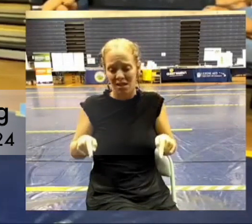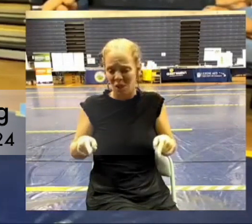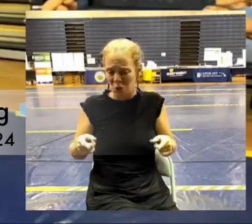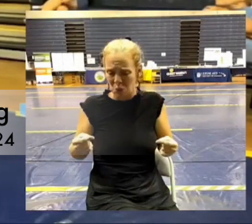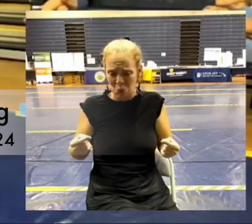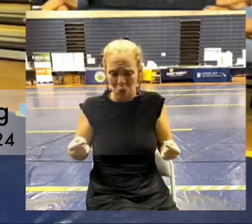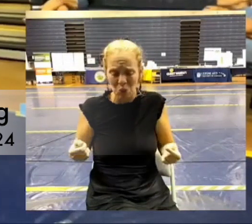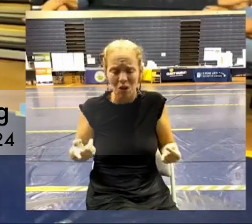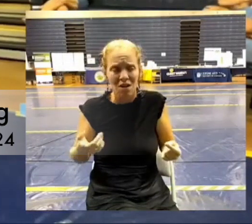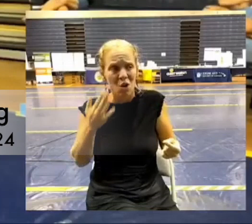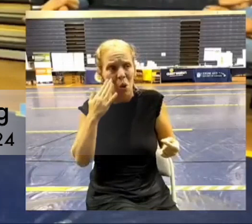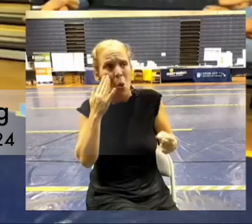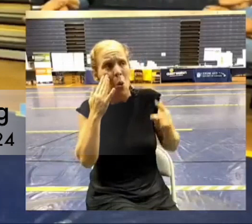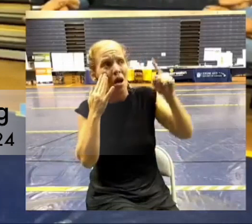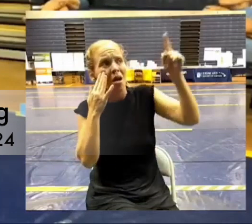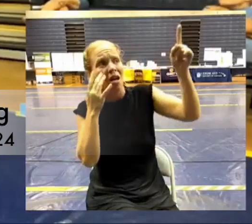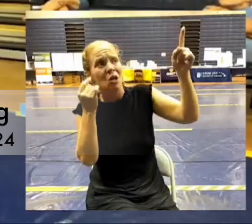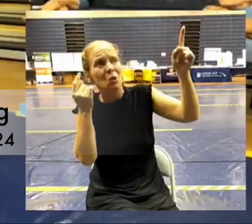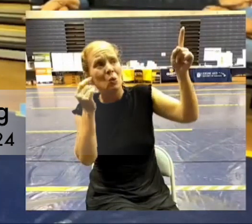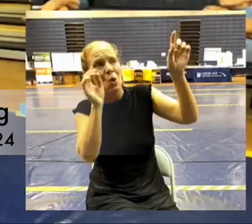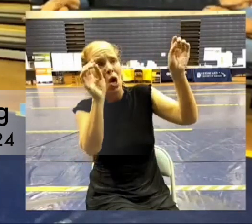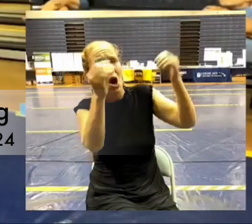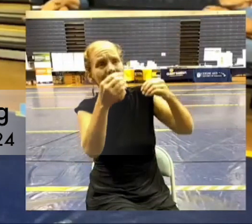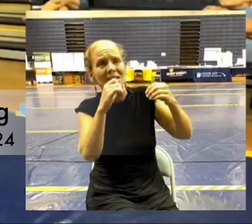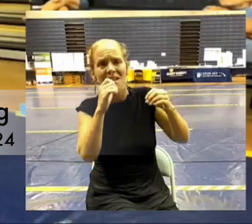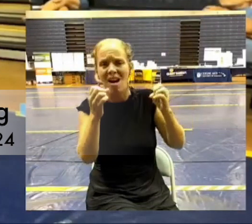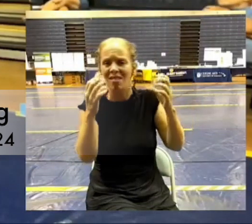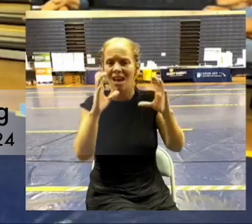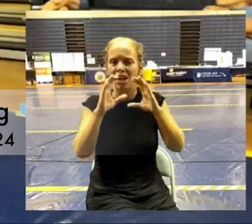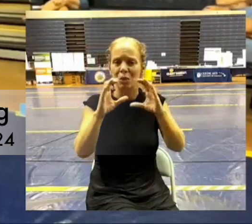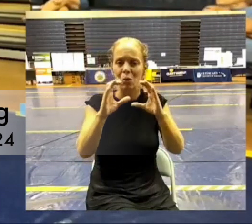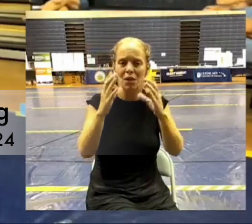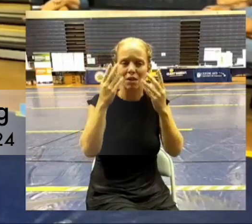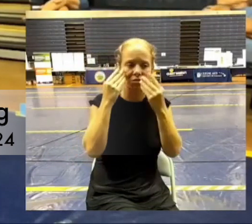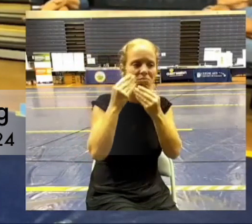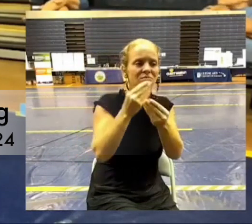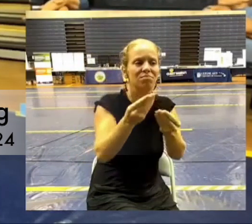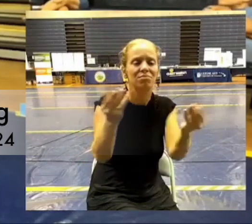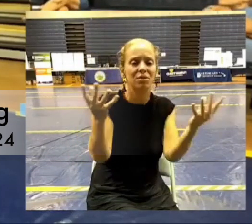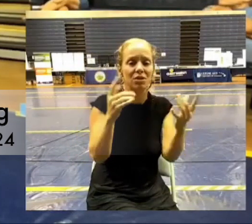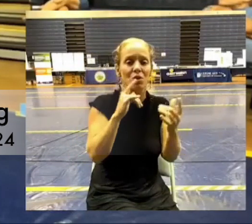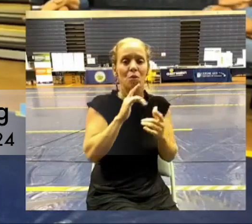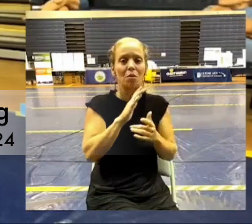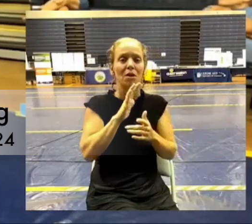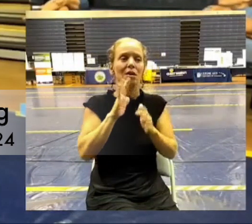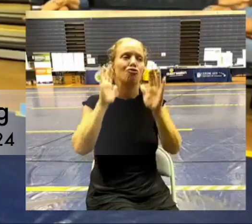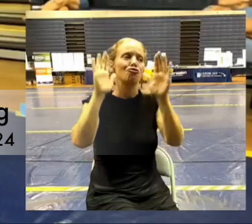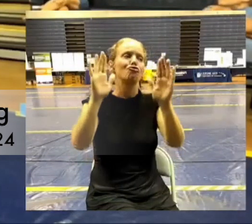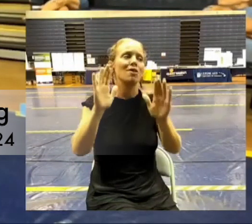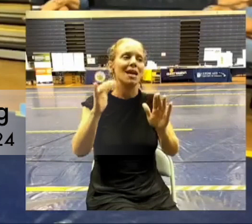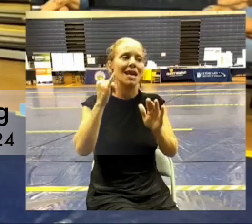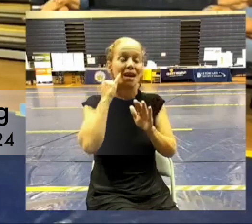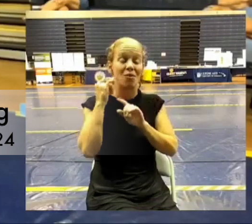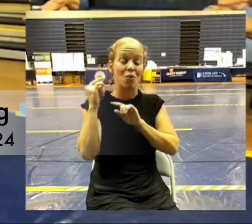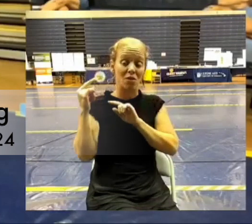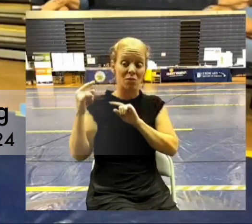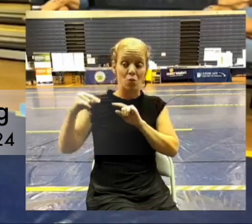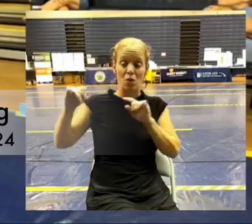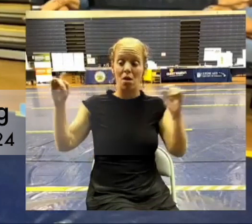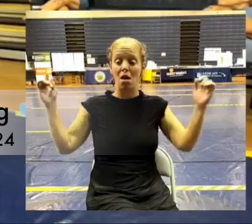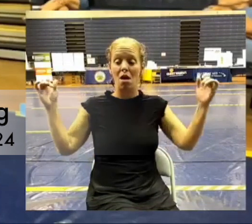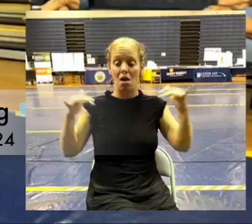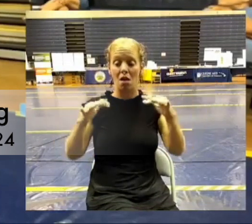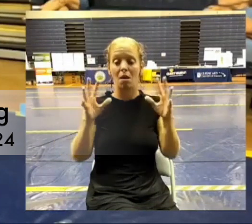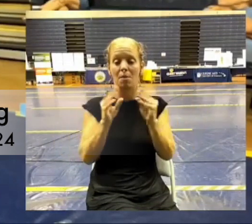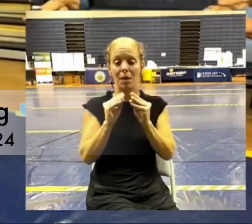what the top people are doing. And so there's not a lot of communication and just letting everyone know. So it would be great that when we come to these